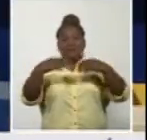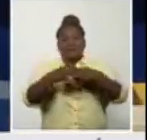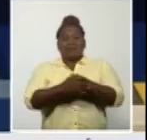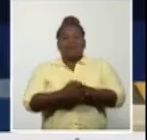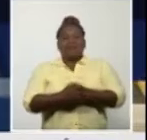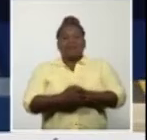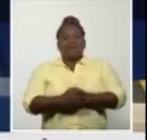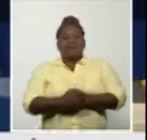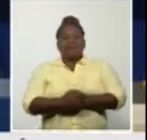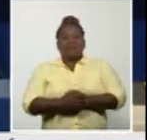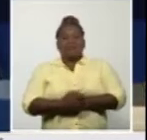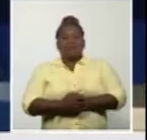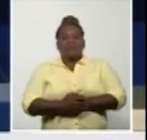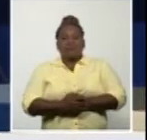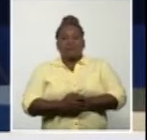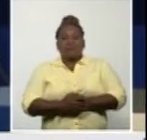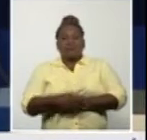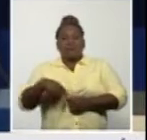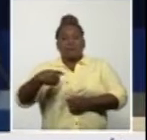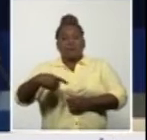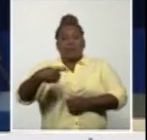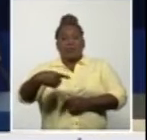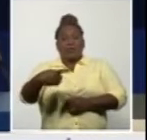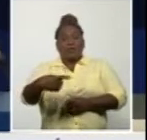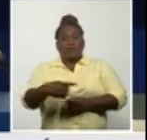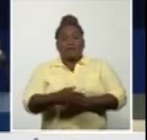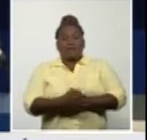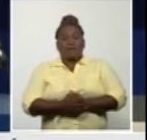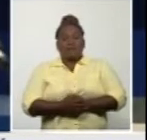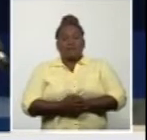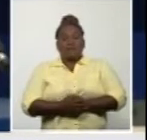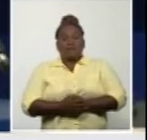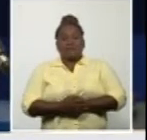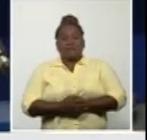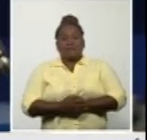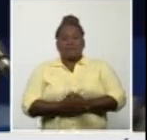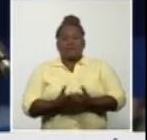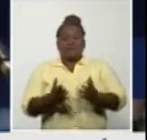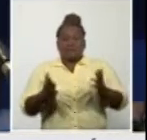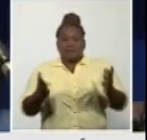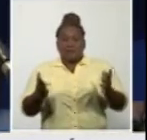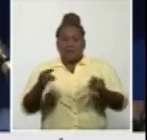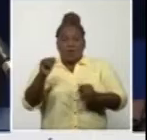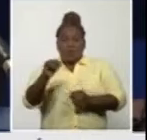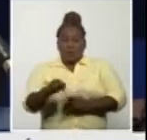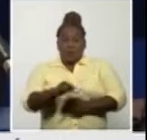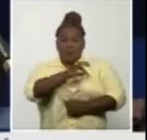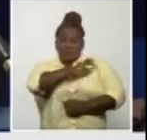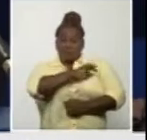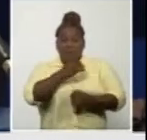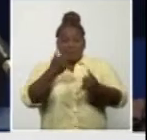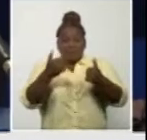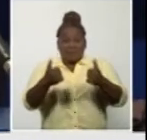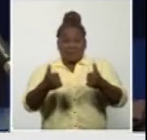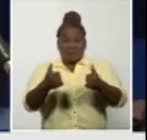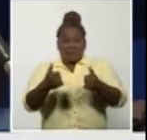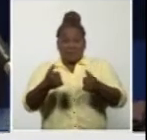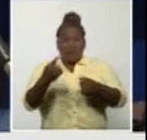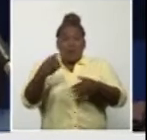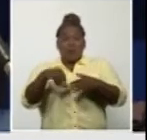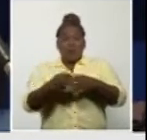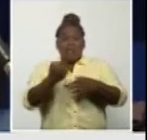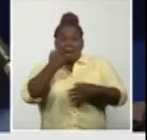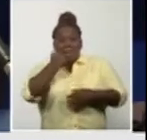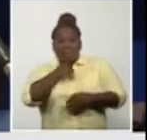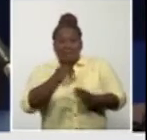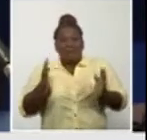Good morning to all of you who accompany us and those who tune in one way or